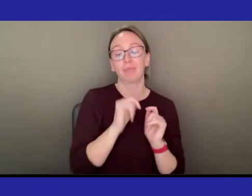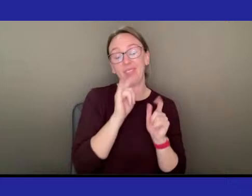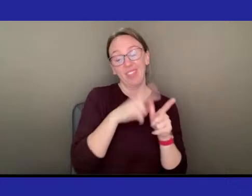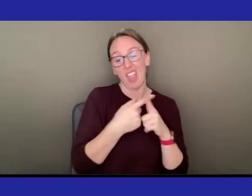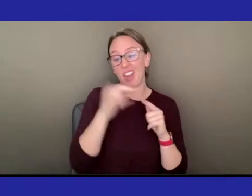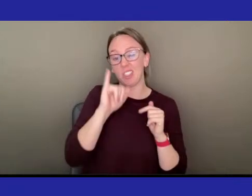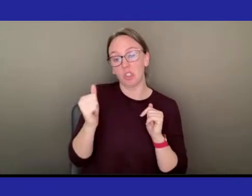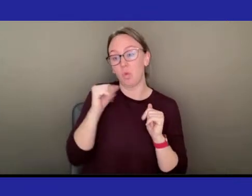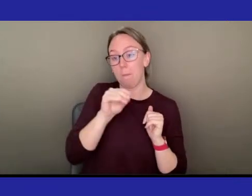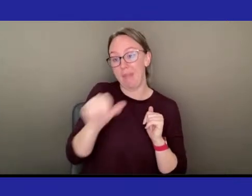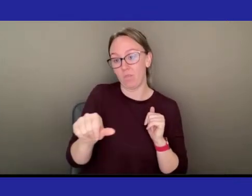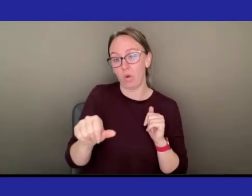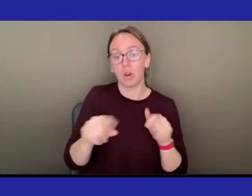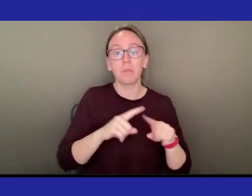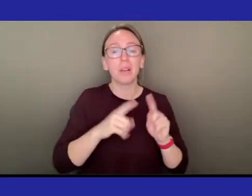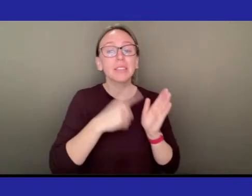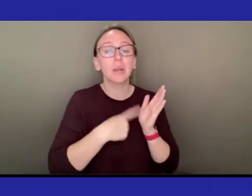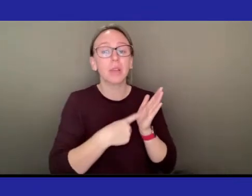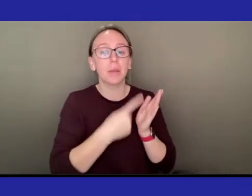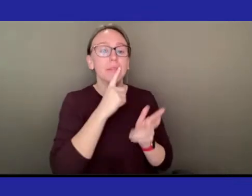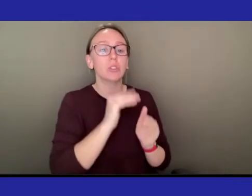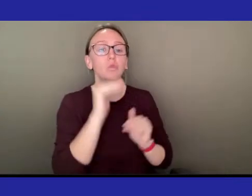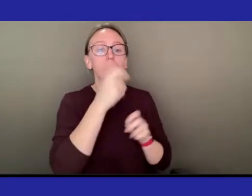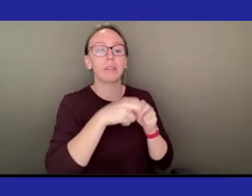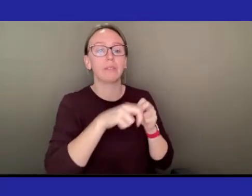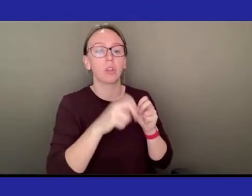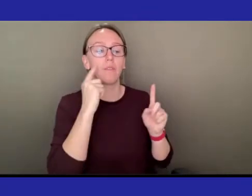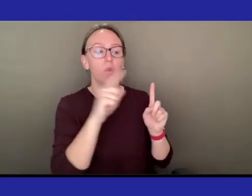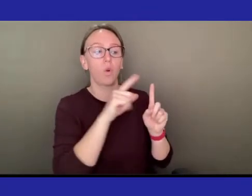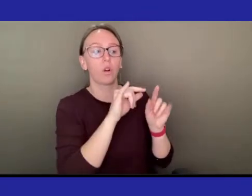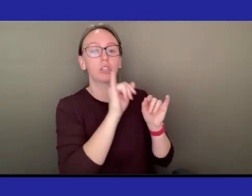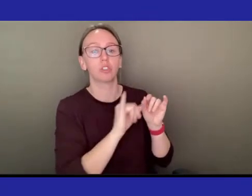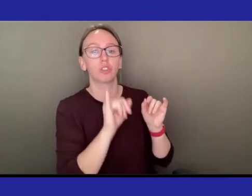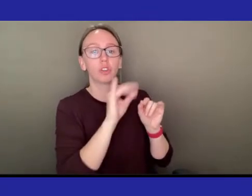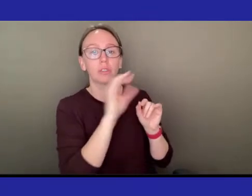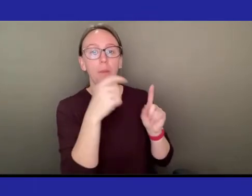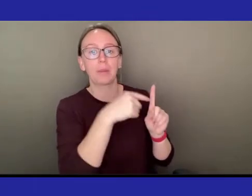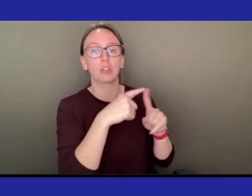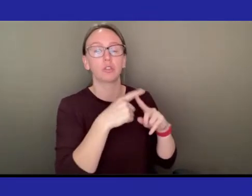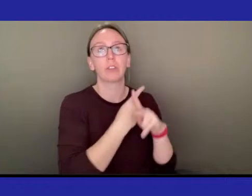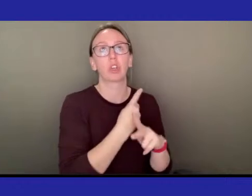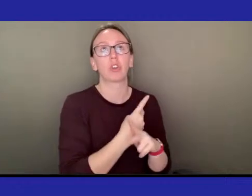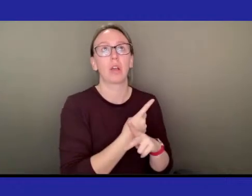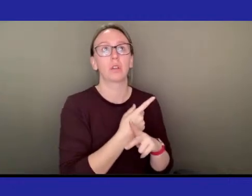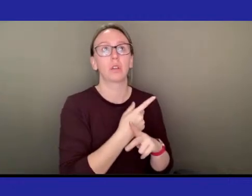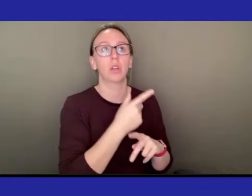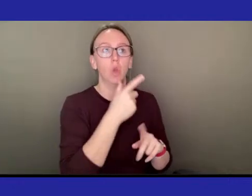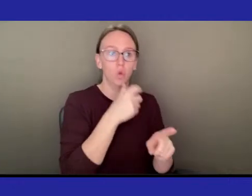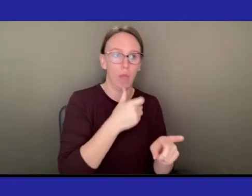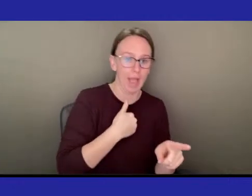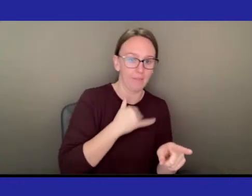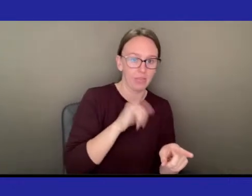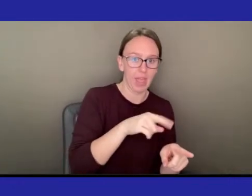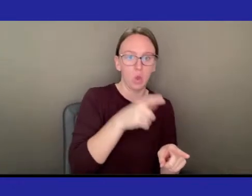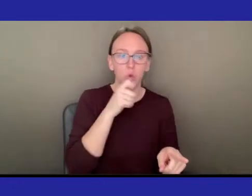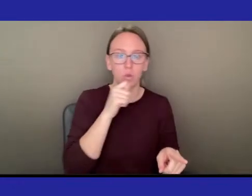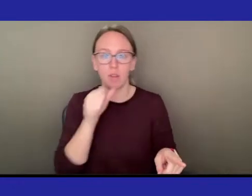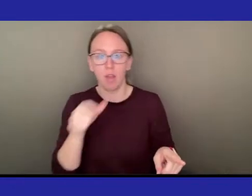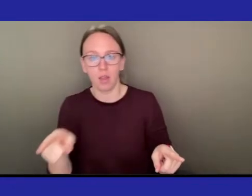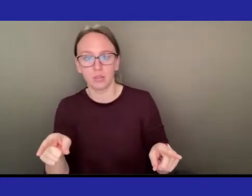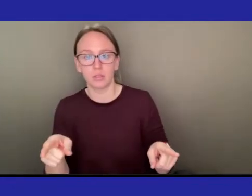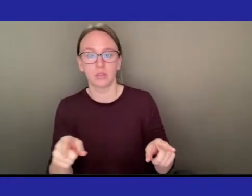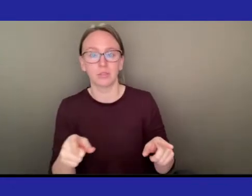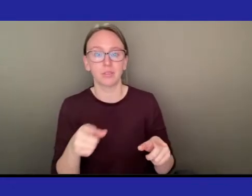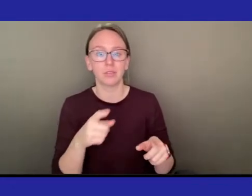too difficult for them to figure out who has this quality and who doesn't, and so they just assume that the